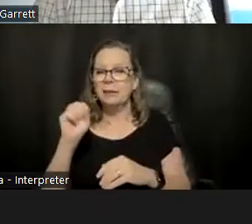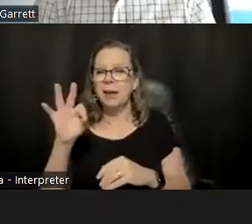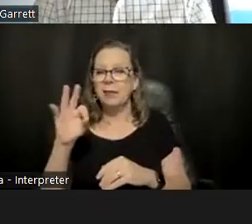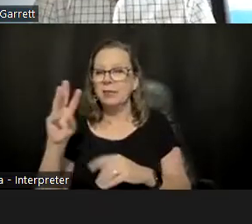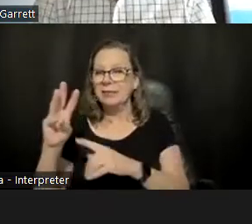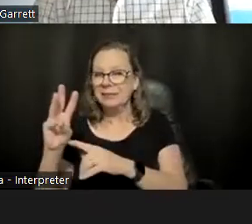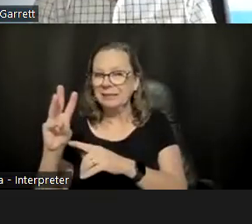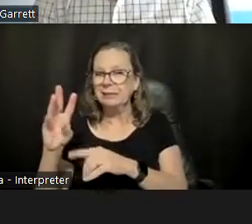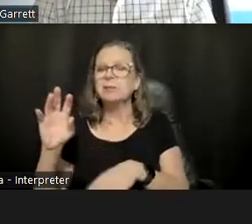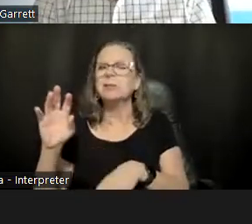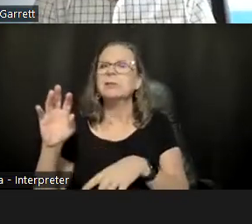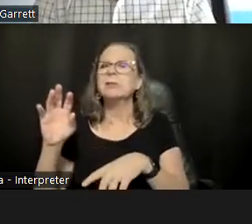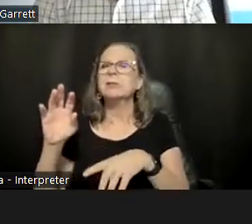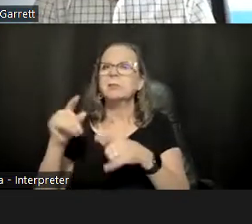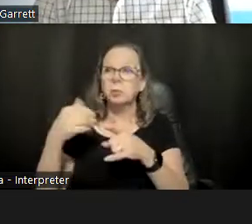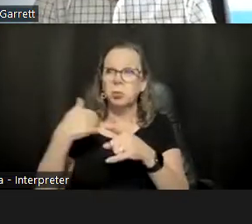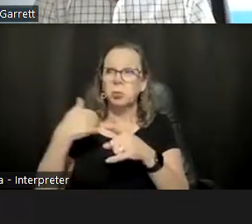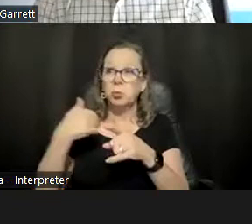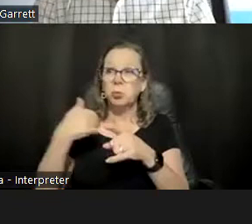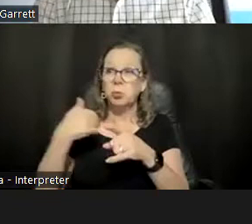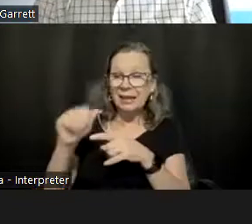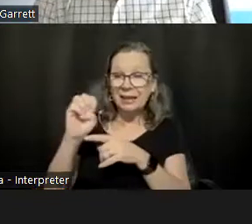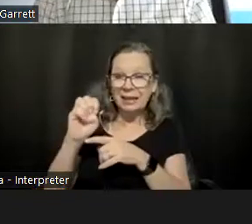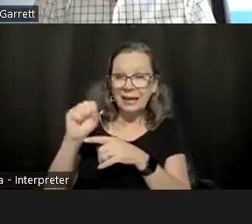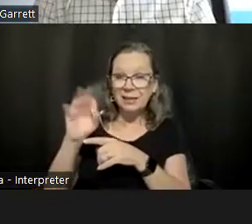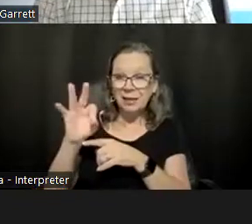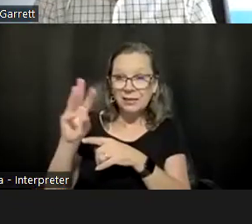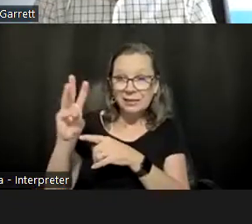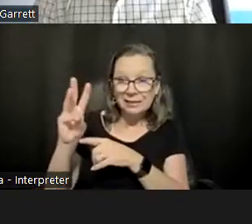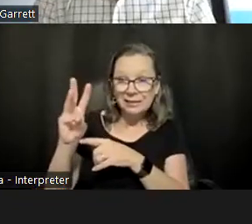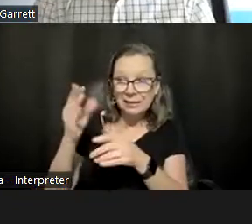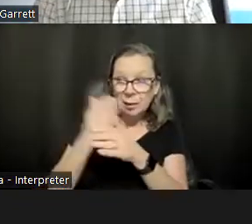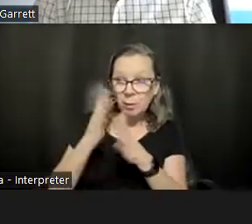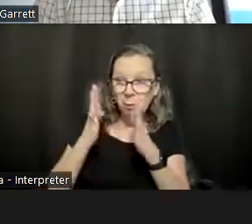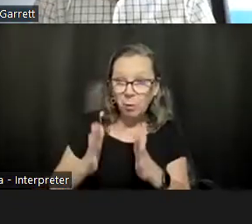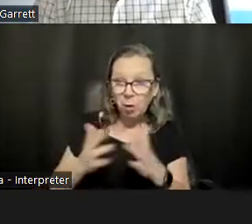6 partners. Do we have any ESF 6 partners who might have some updates?